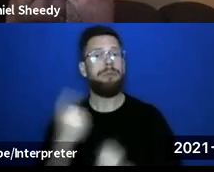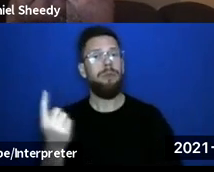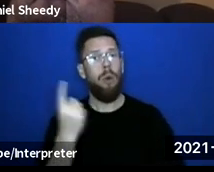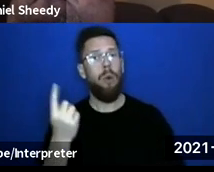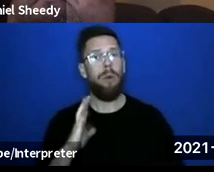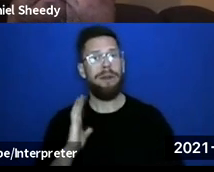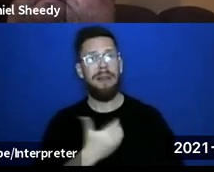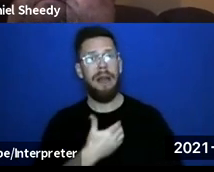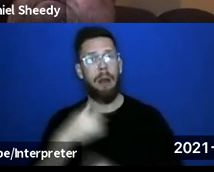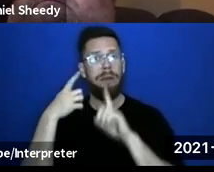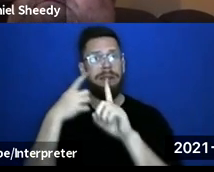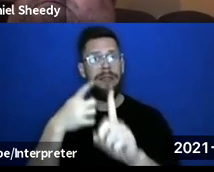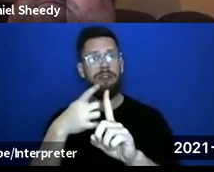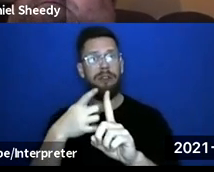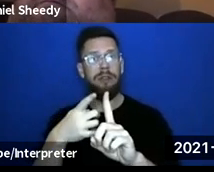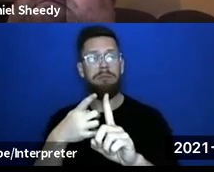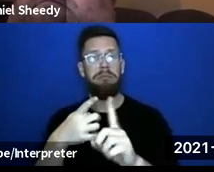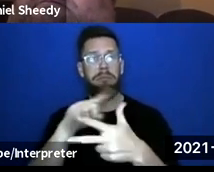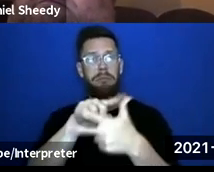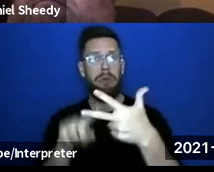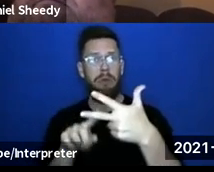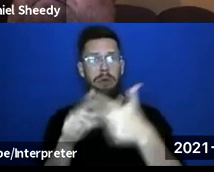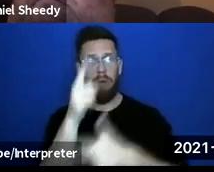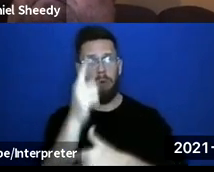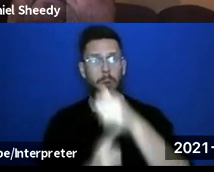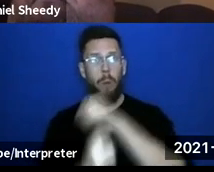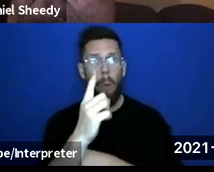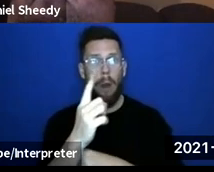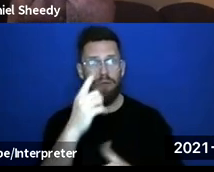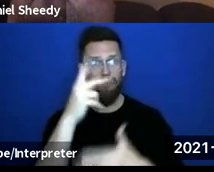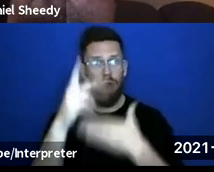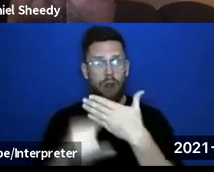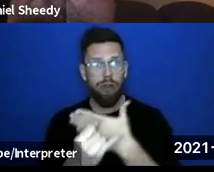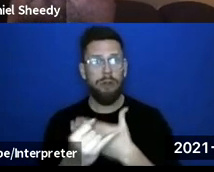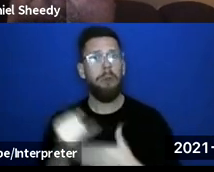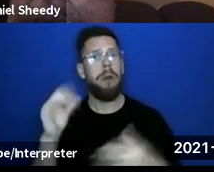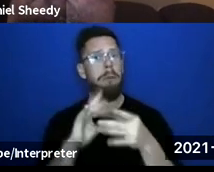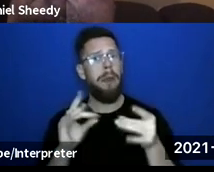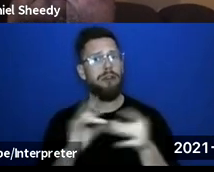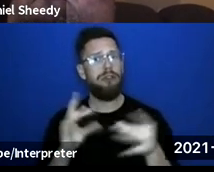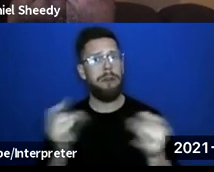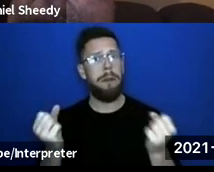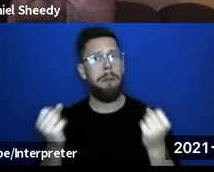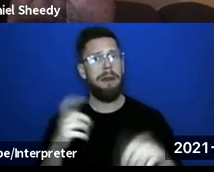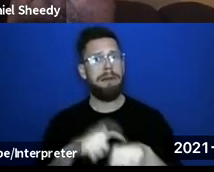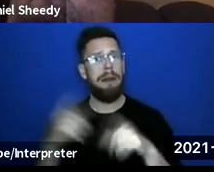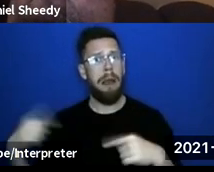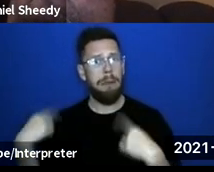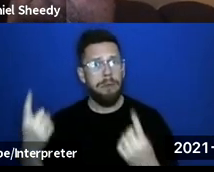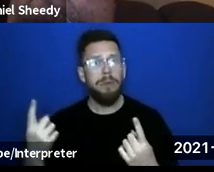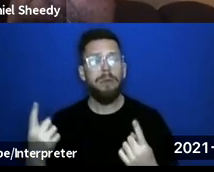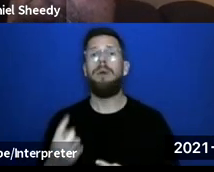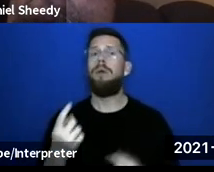have that as one project, and it had been mentioned many times in public meetings how we thought that that was the way to do it. One town, one